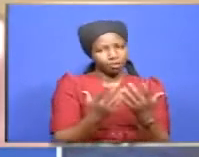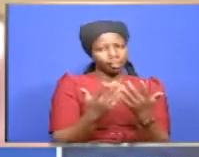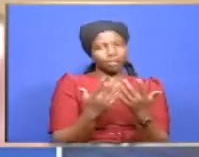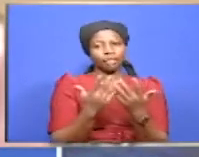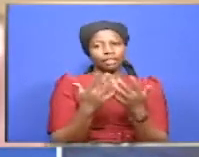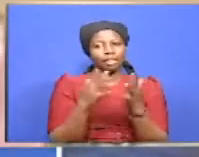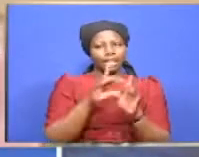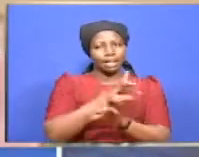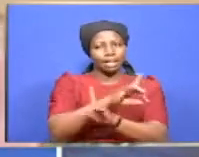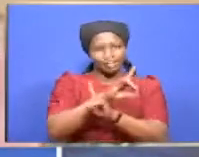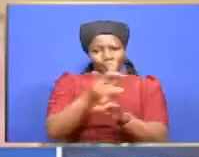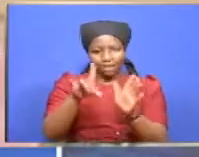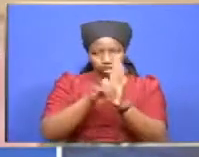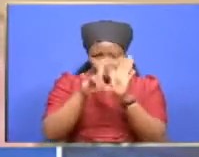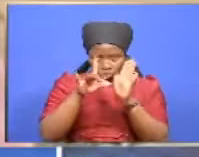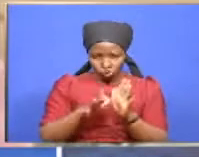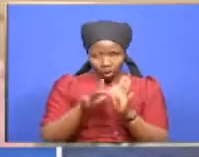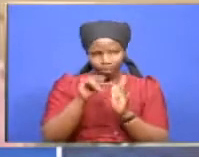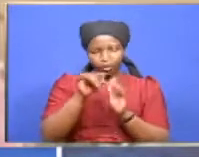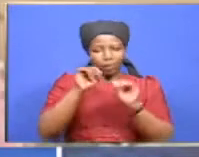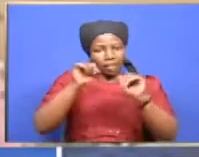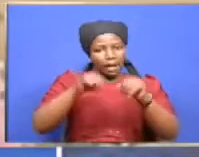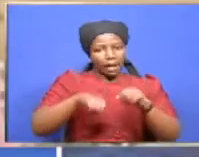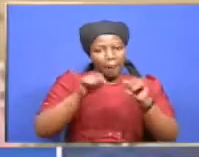lawyer was able to